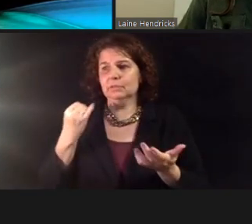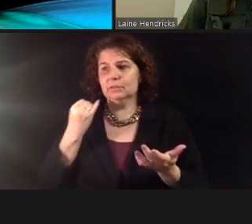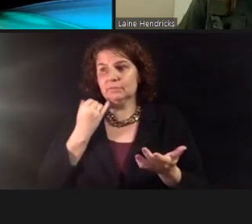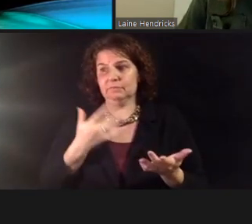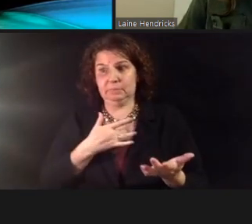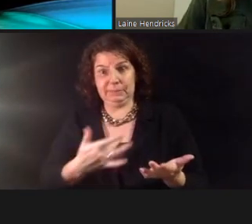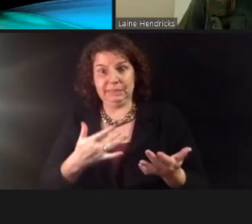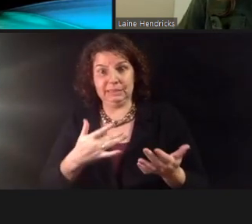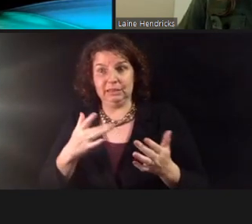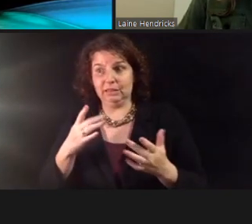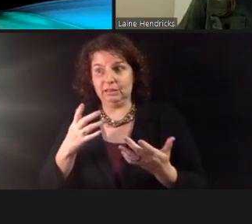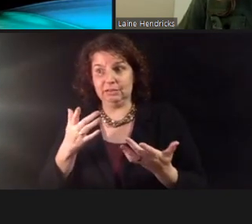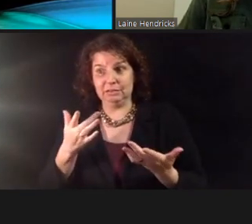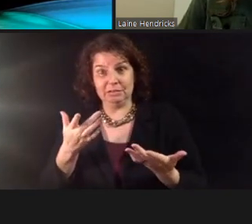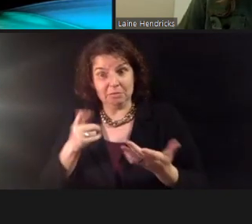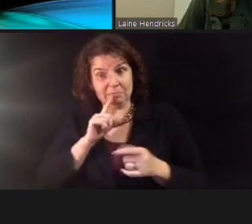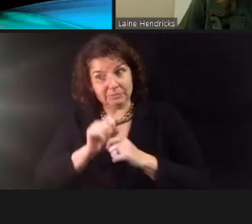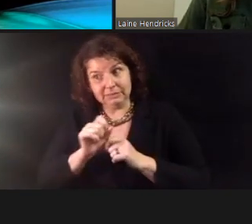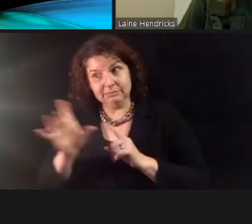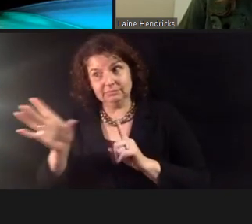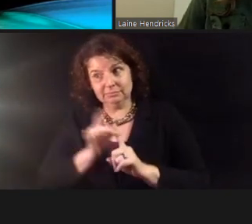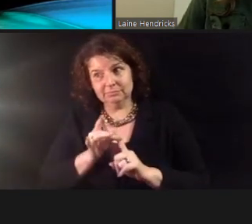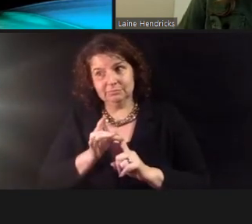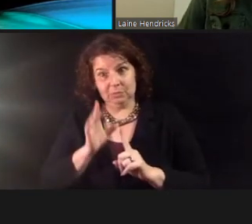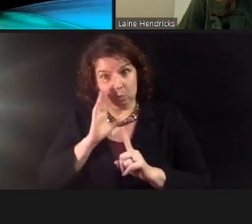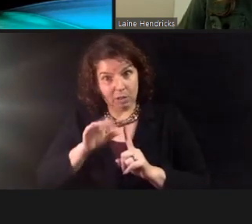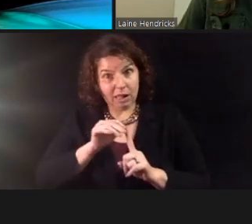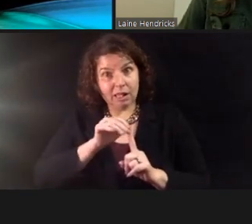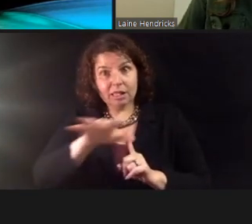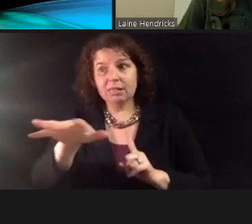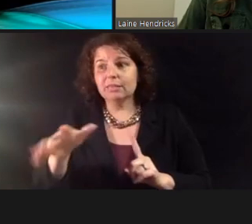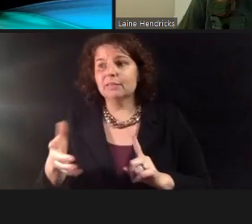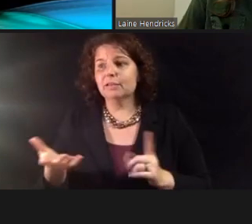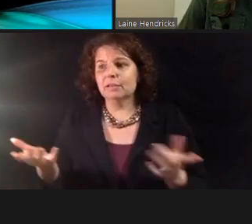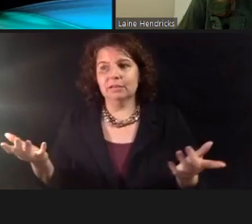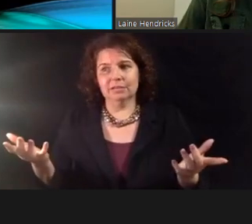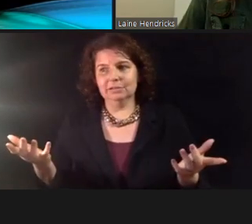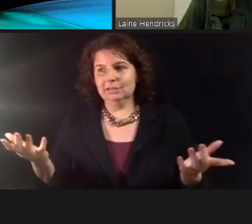take it from there rather than waiting for a test result. So the good news is that